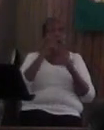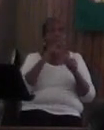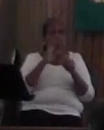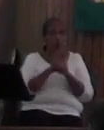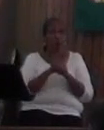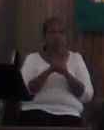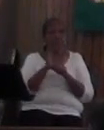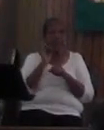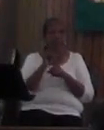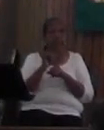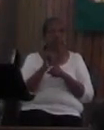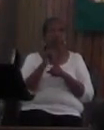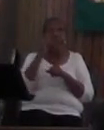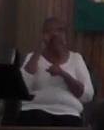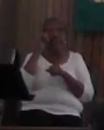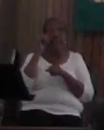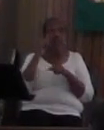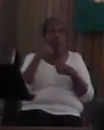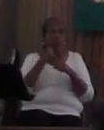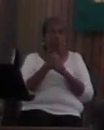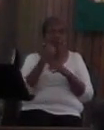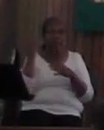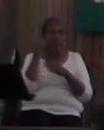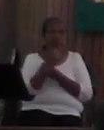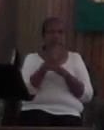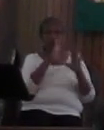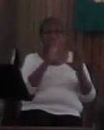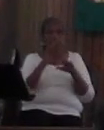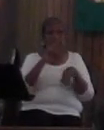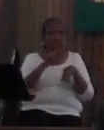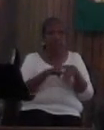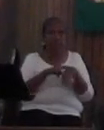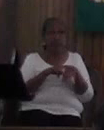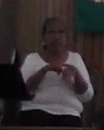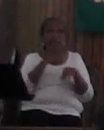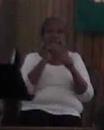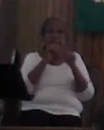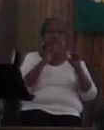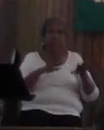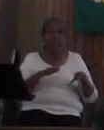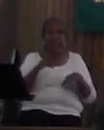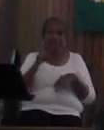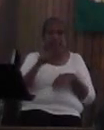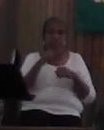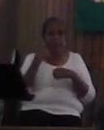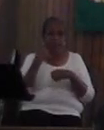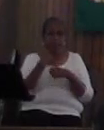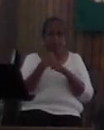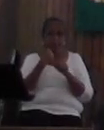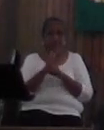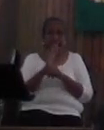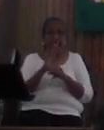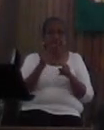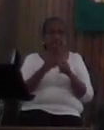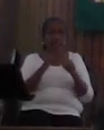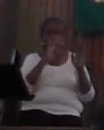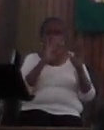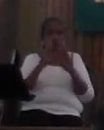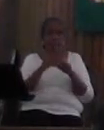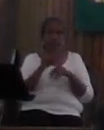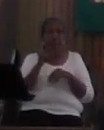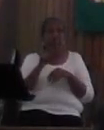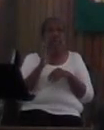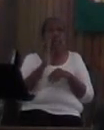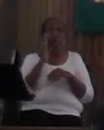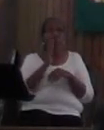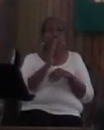he would make him a great nation, that he would bless him and make his name great. He would be a blessing,